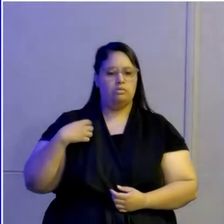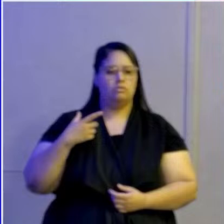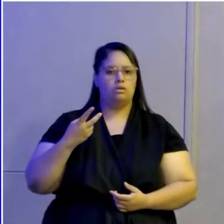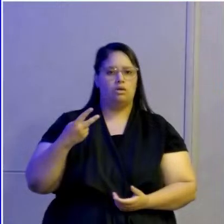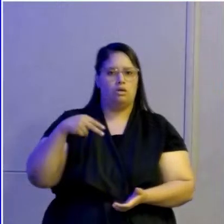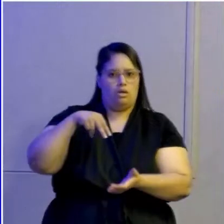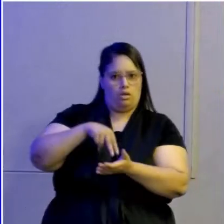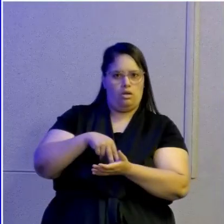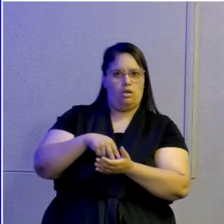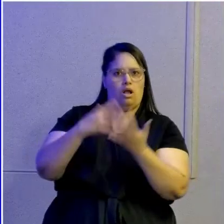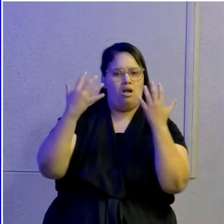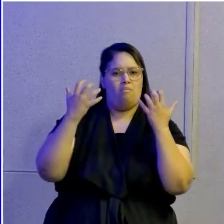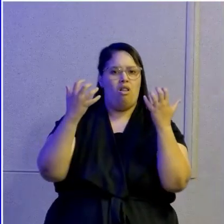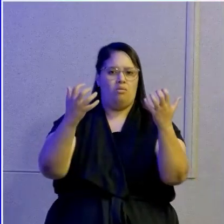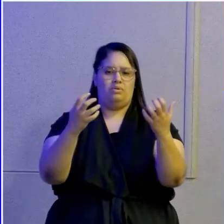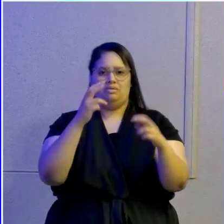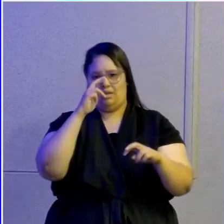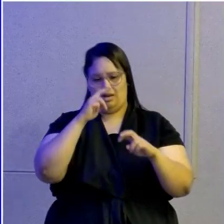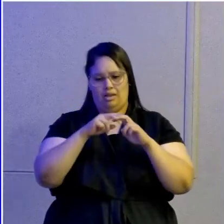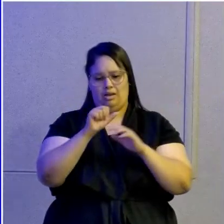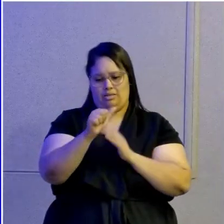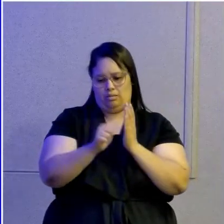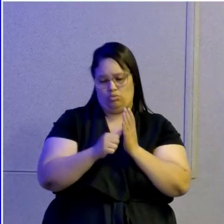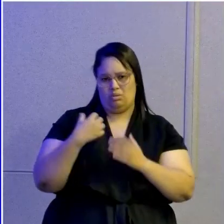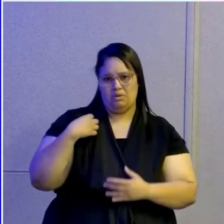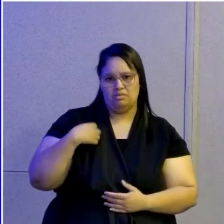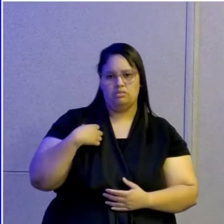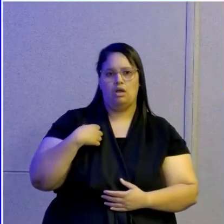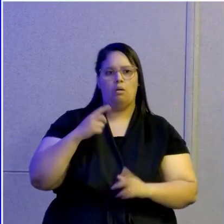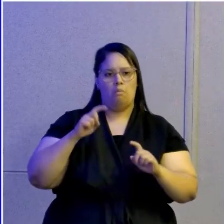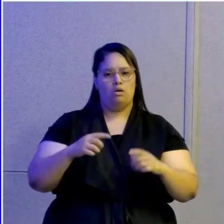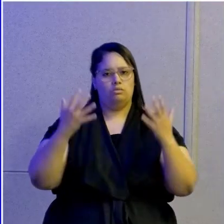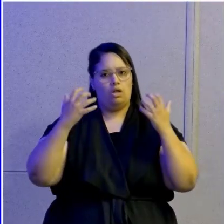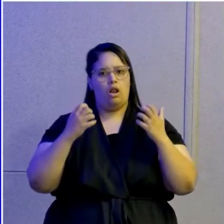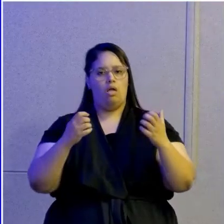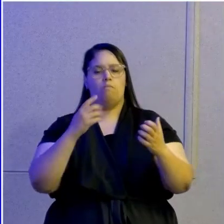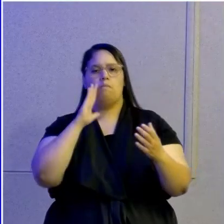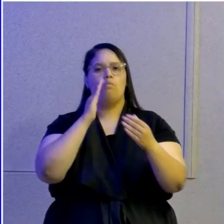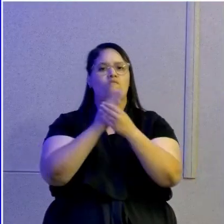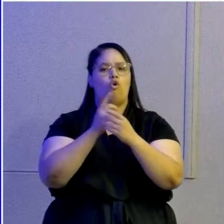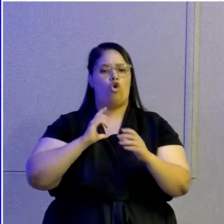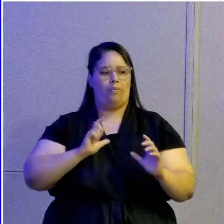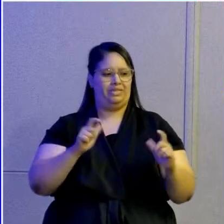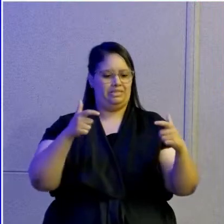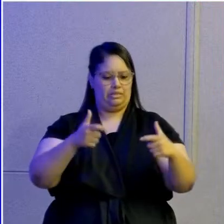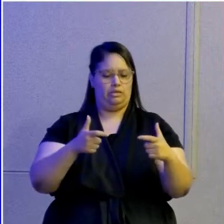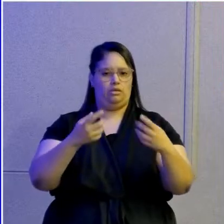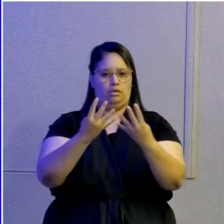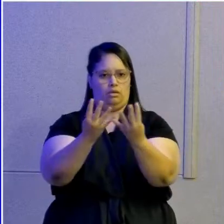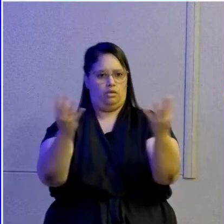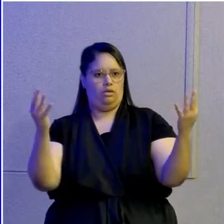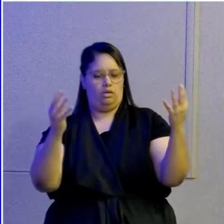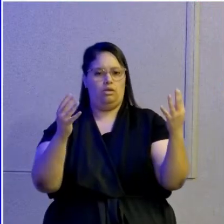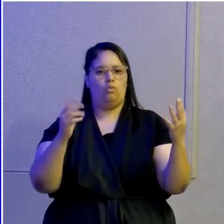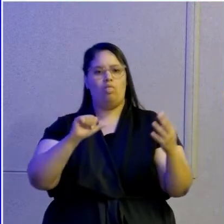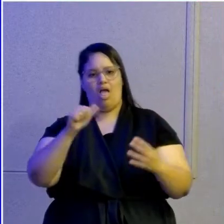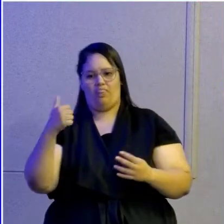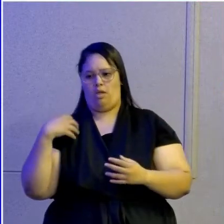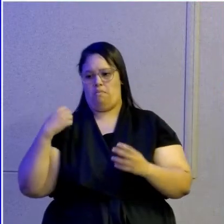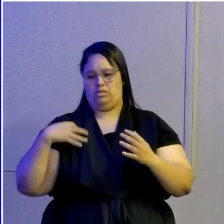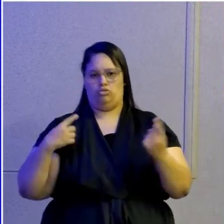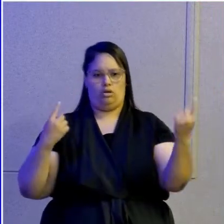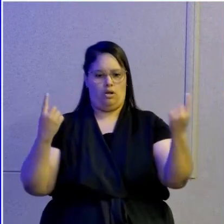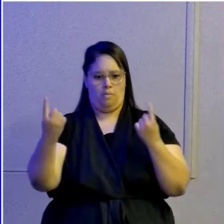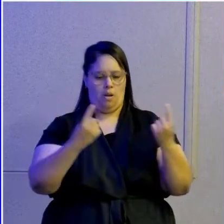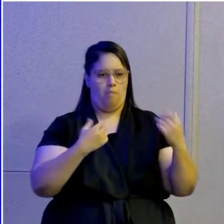up there in Parliament and the Deputy Minister and face the parliamentary portfolio committees with other ministries also standing up there, whether it